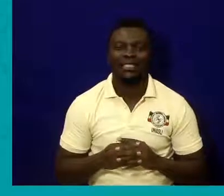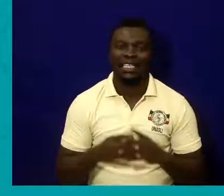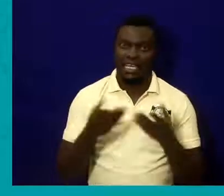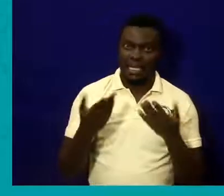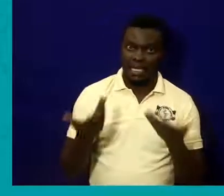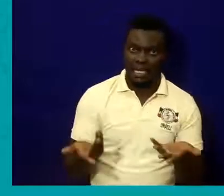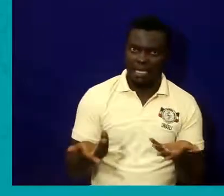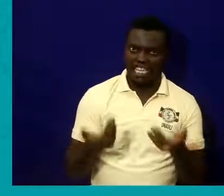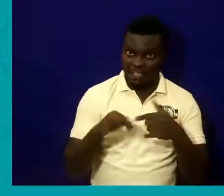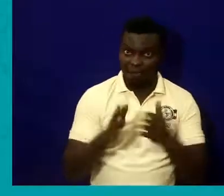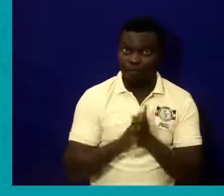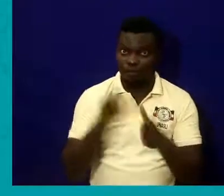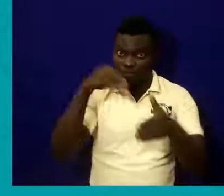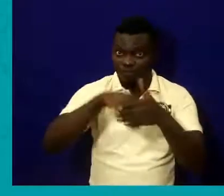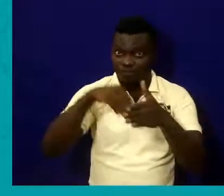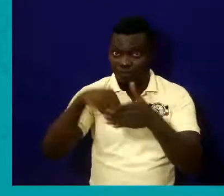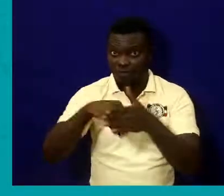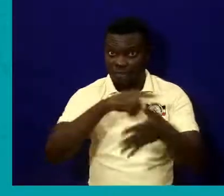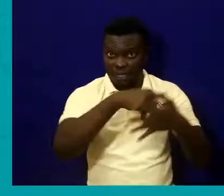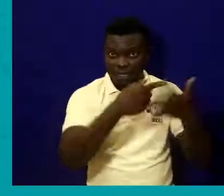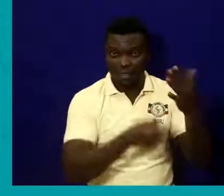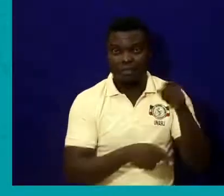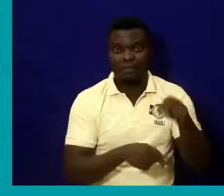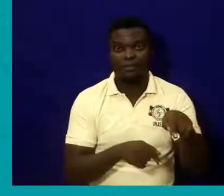if elements are fitted in.